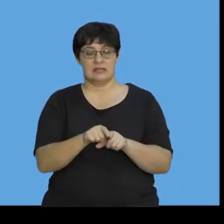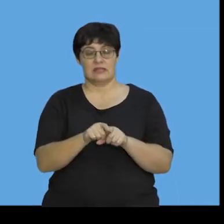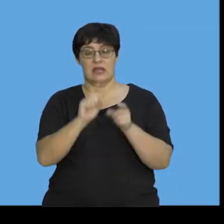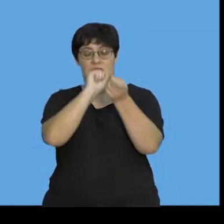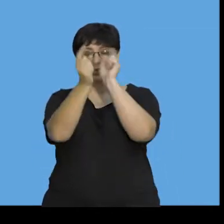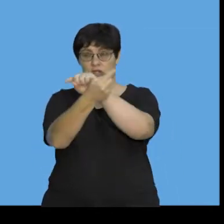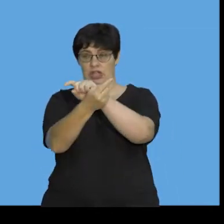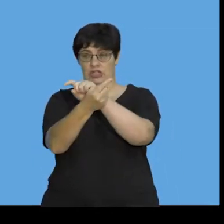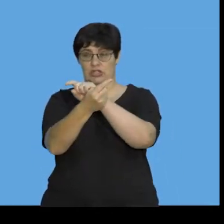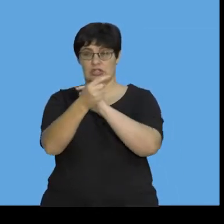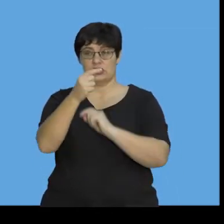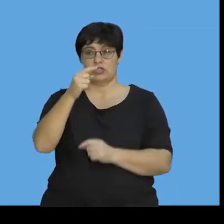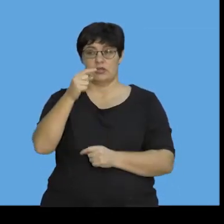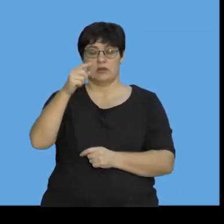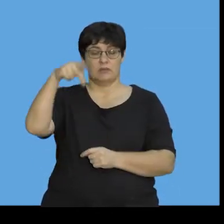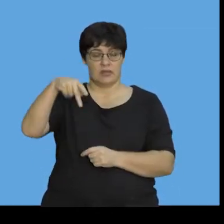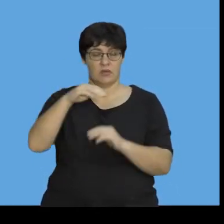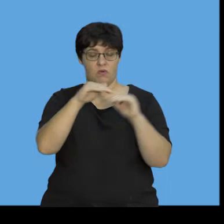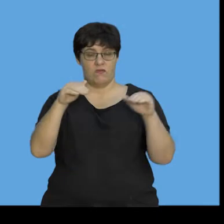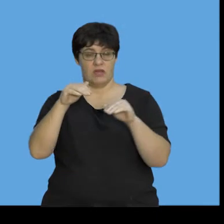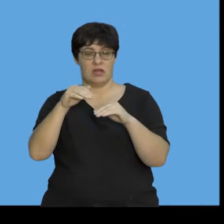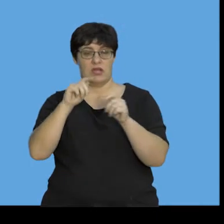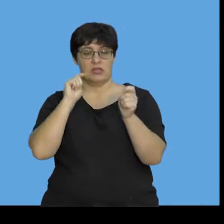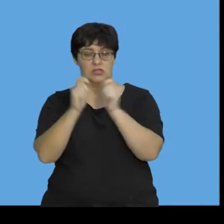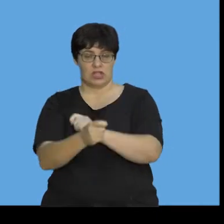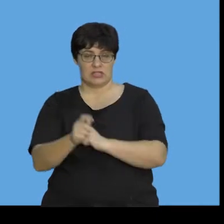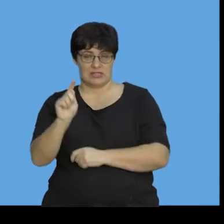momentum over change in time.